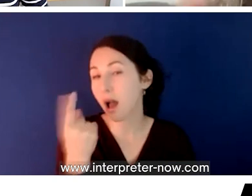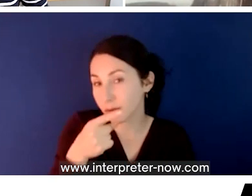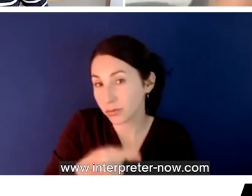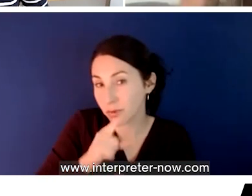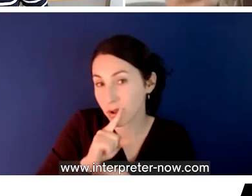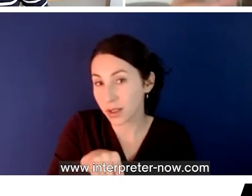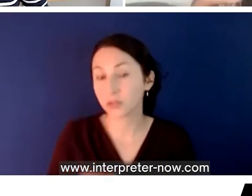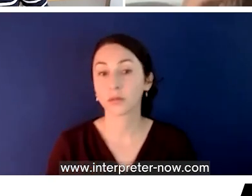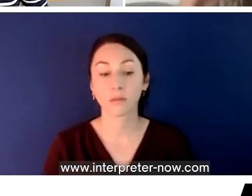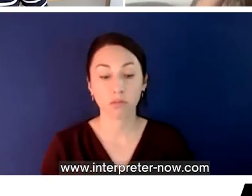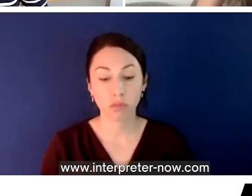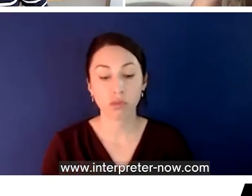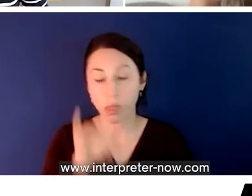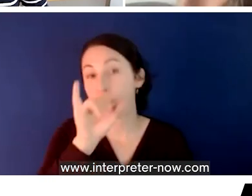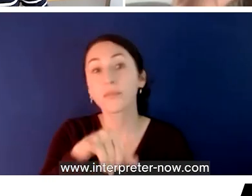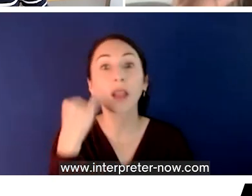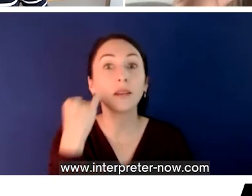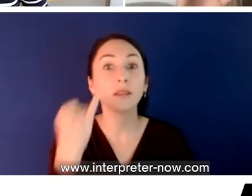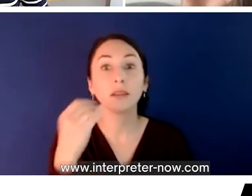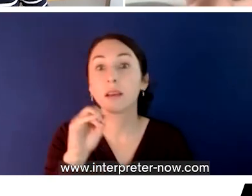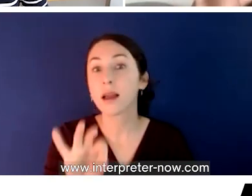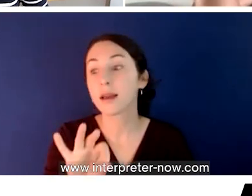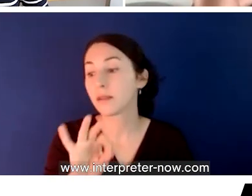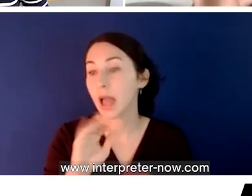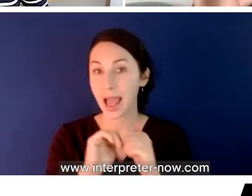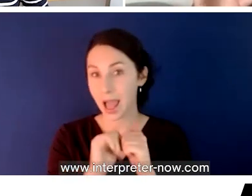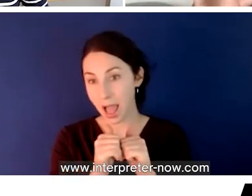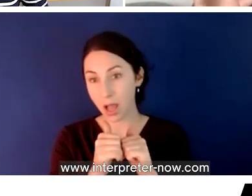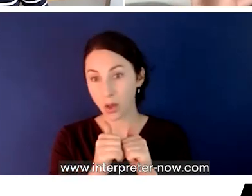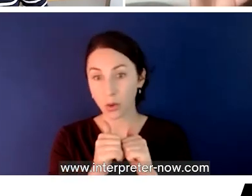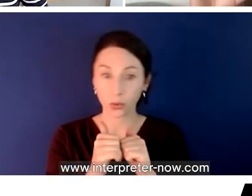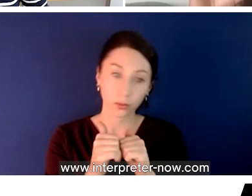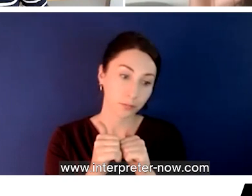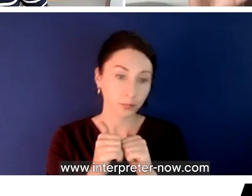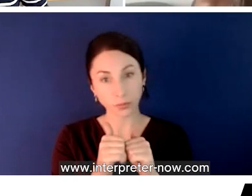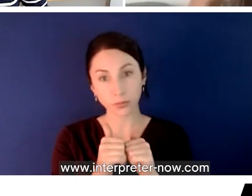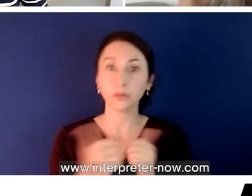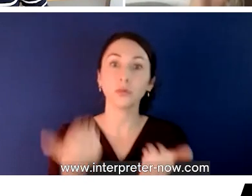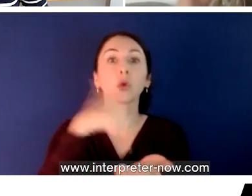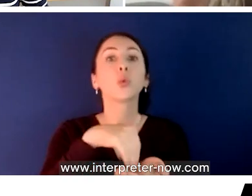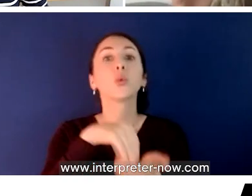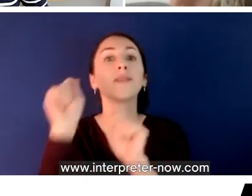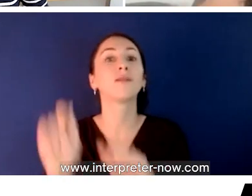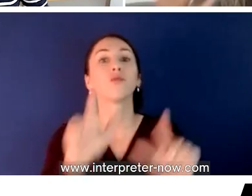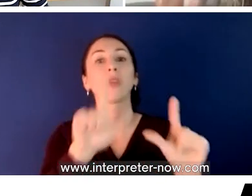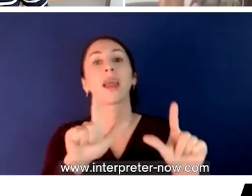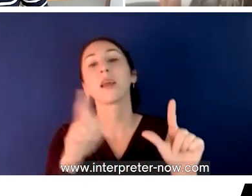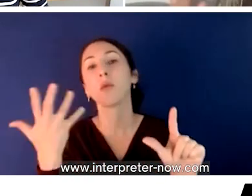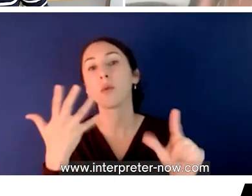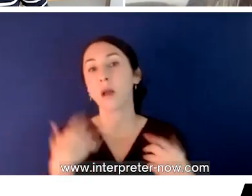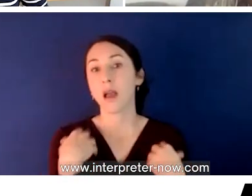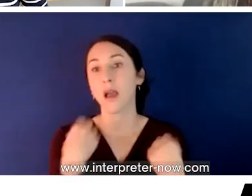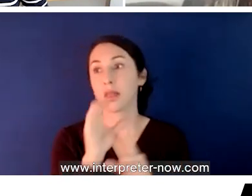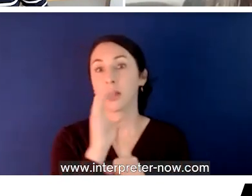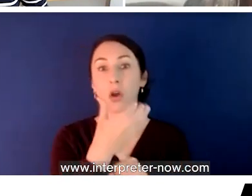right answer. But so that idea of how do you kind of refocus and reframe what a healthy